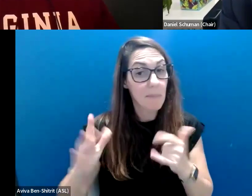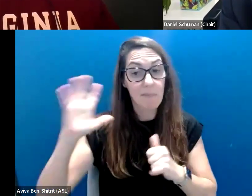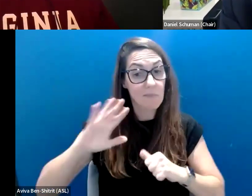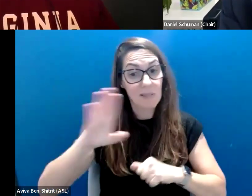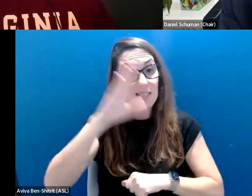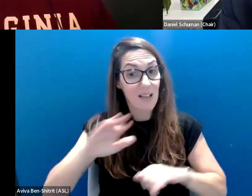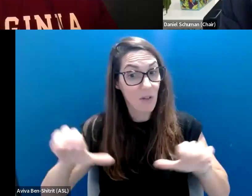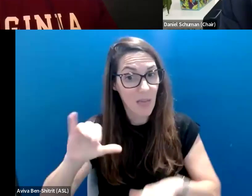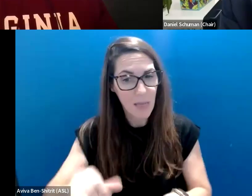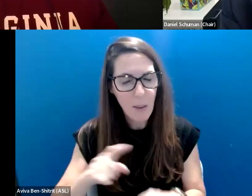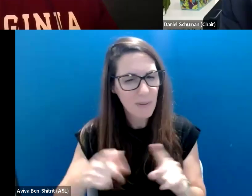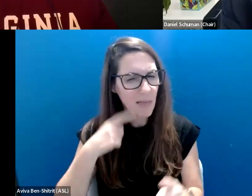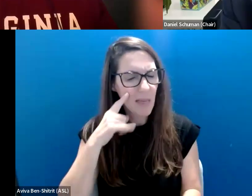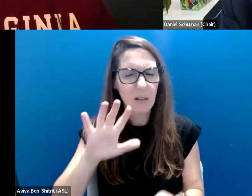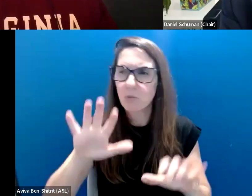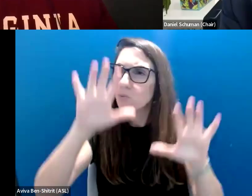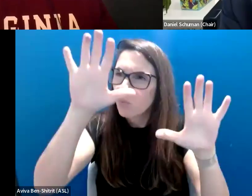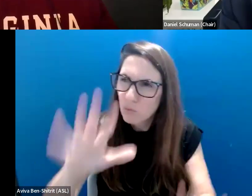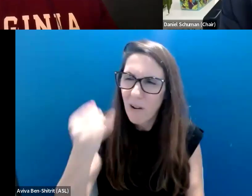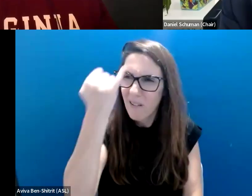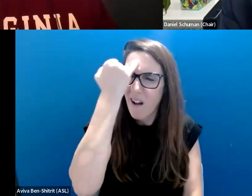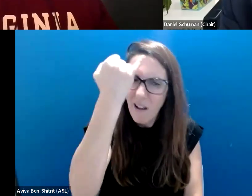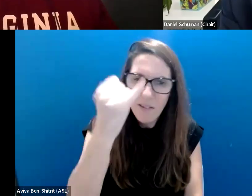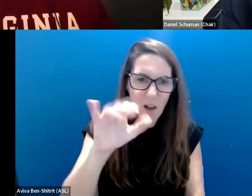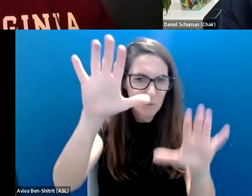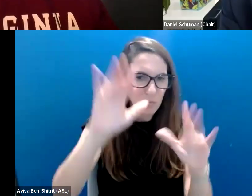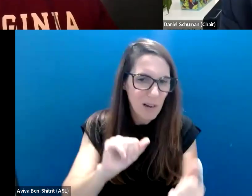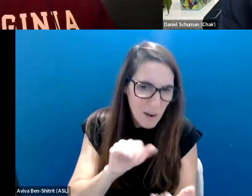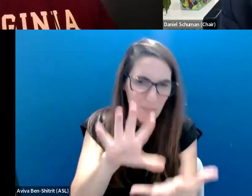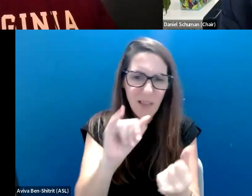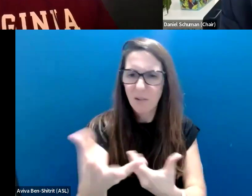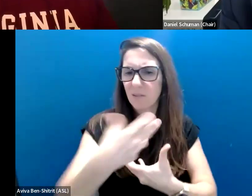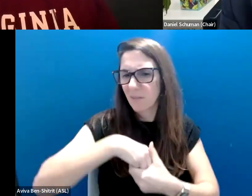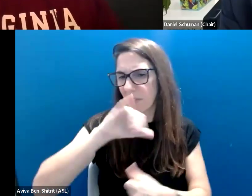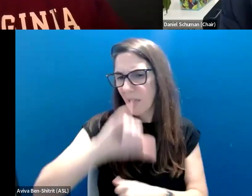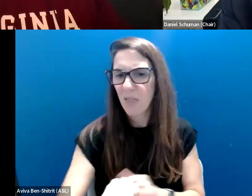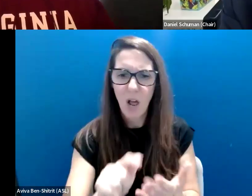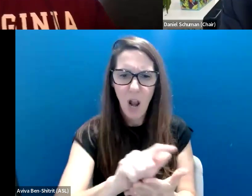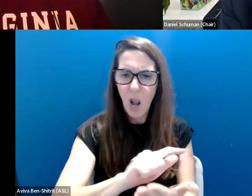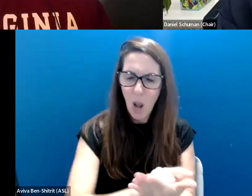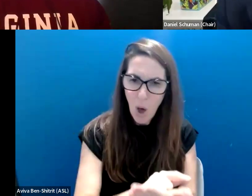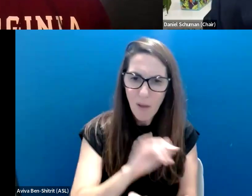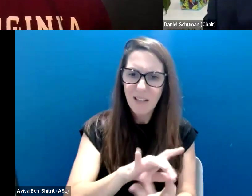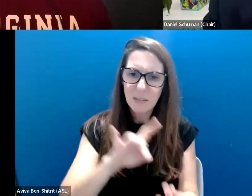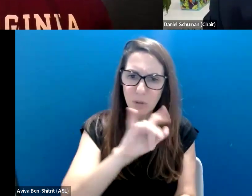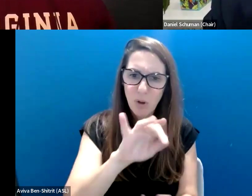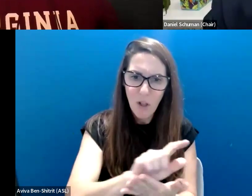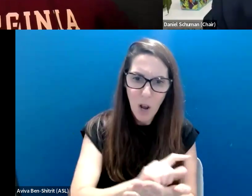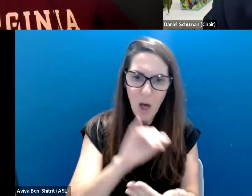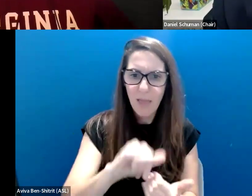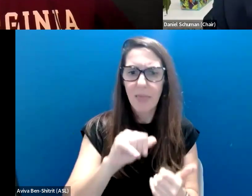but I think that it's a fantastic idea. And I do think that it's in the spirit of the law and the reason that that law was passed.